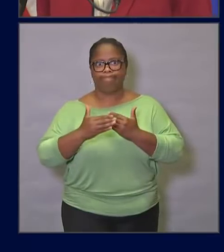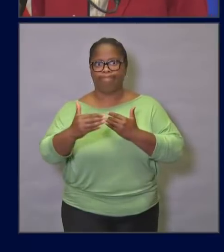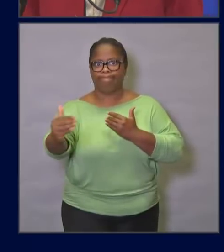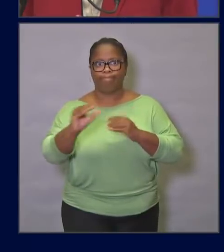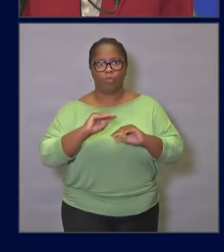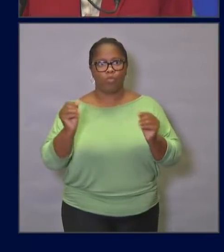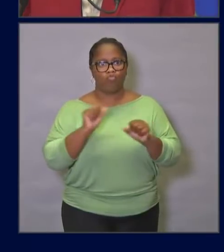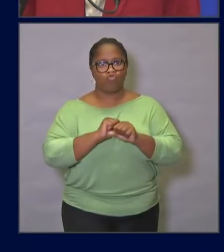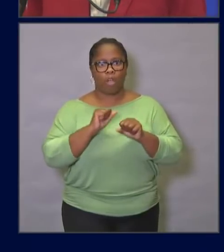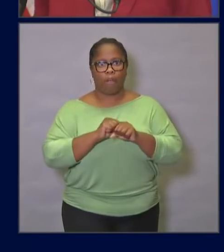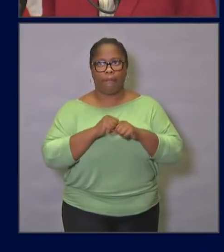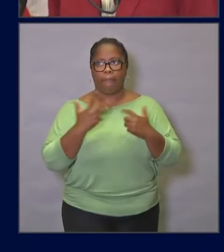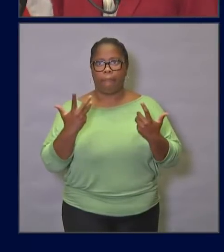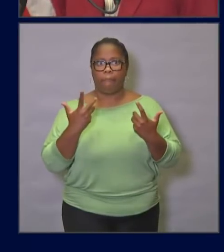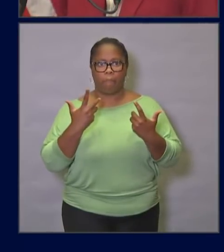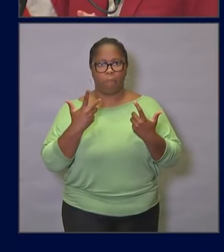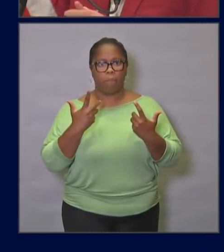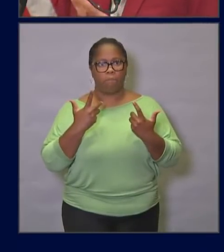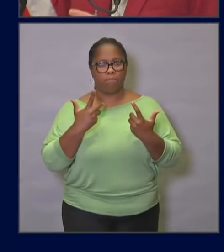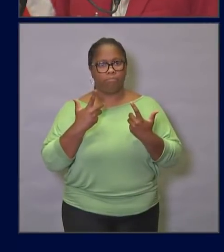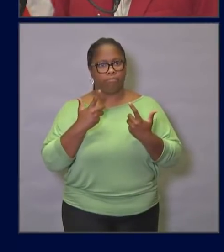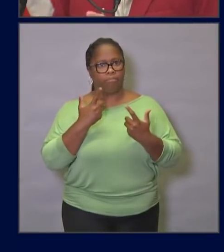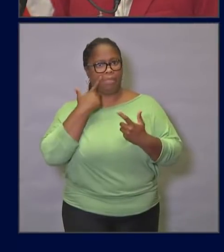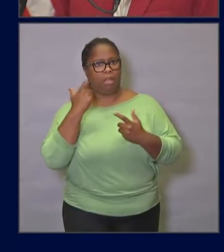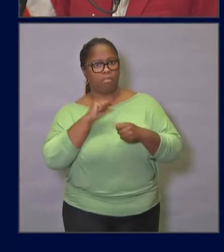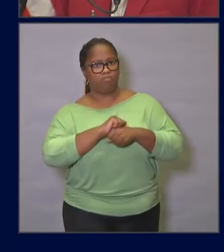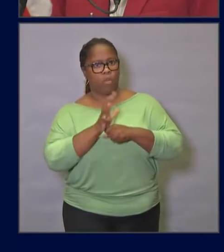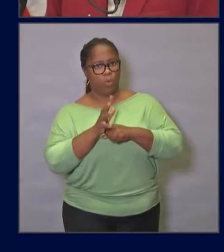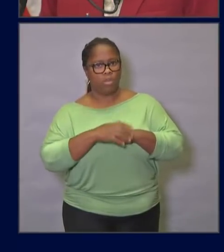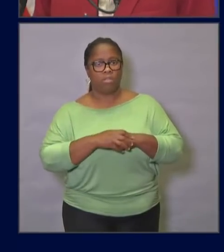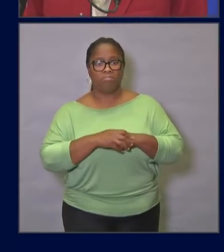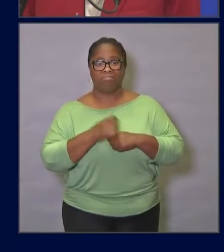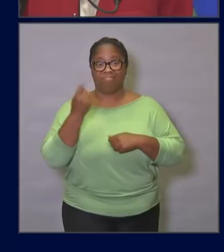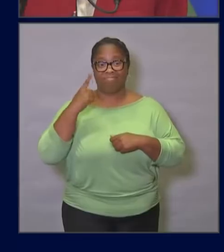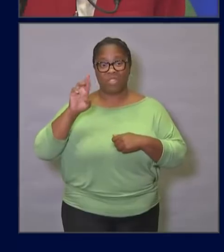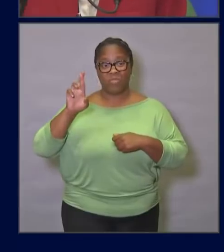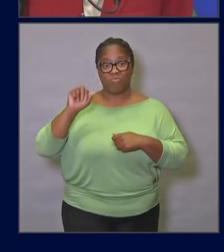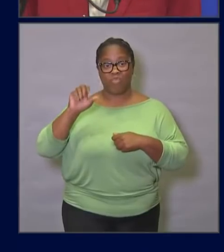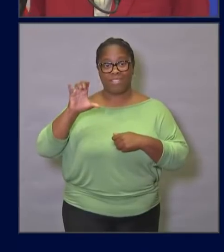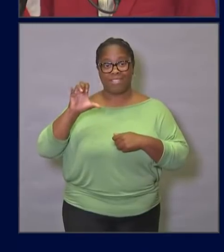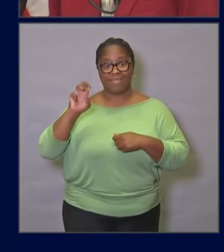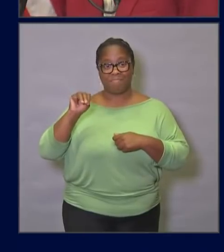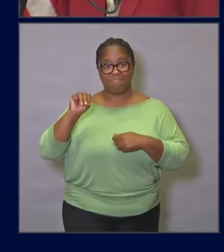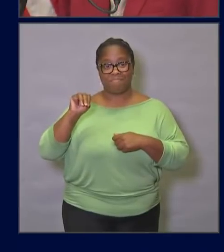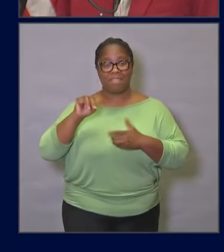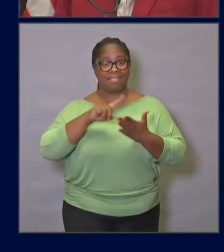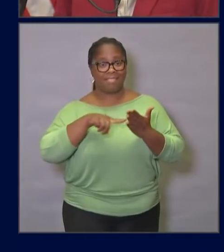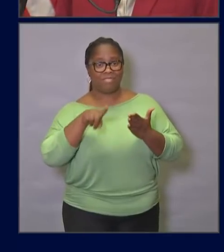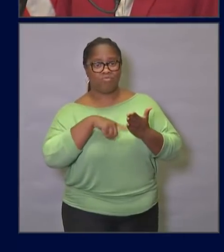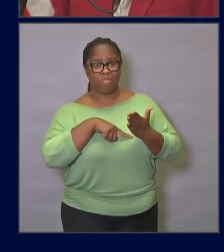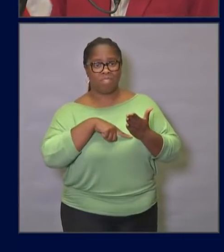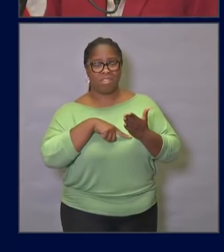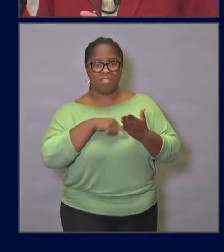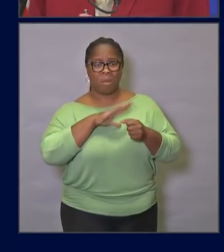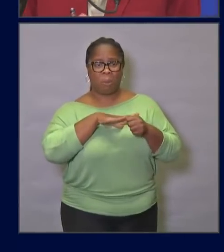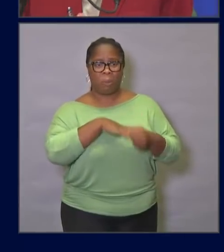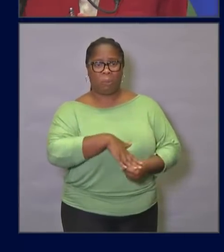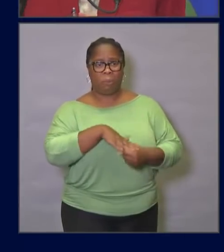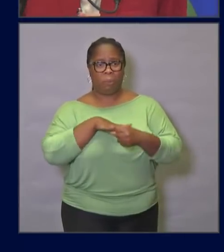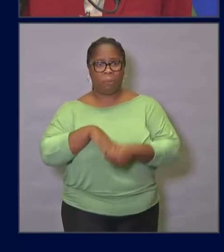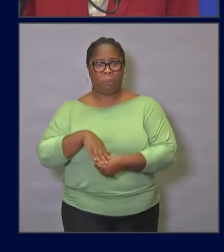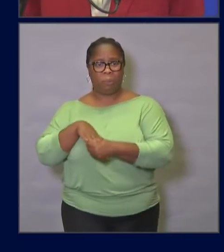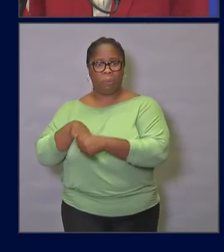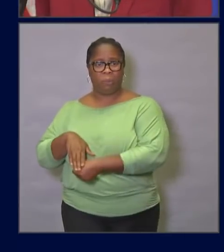pandemic. It also means acknowledging the effect that racism and discrimination have had on creating unequal access to the